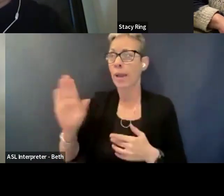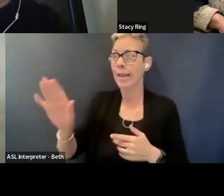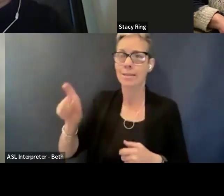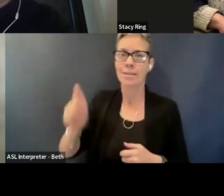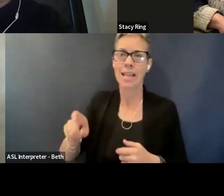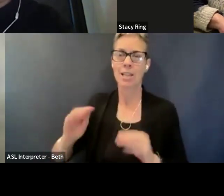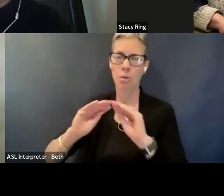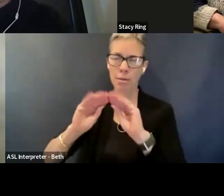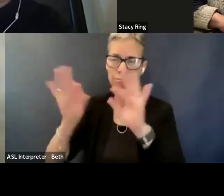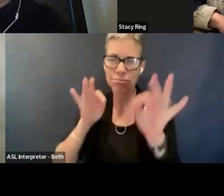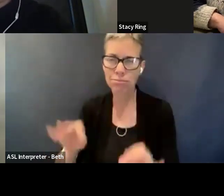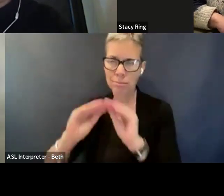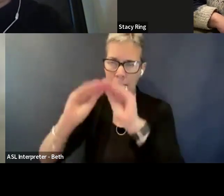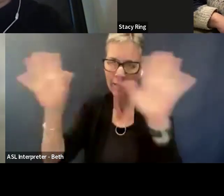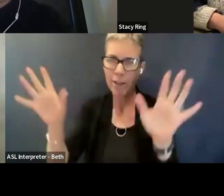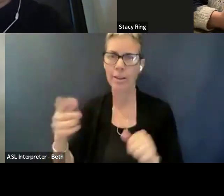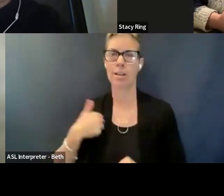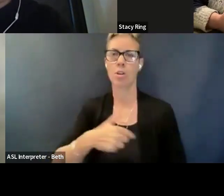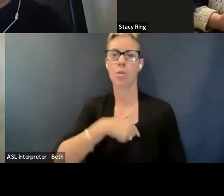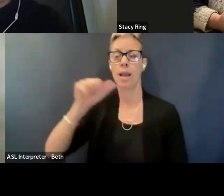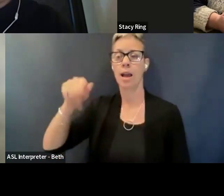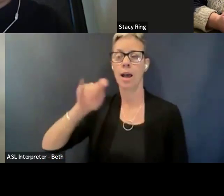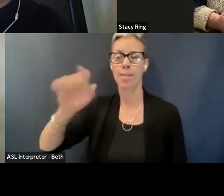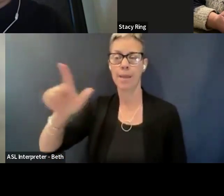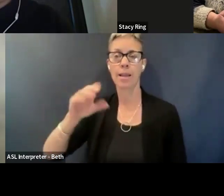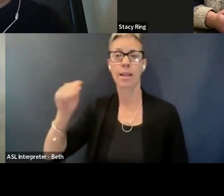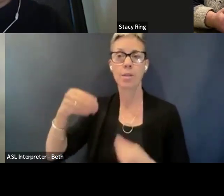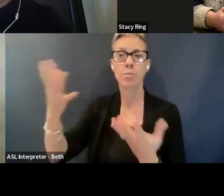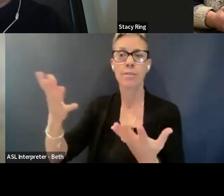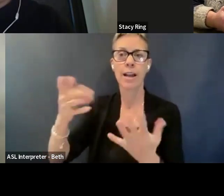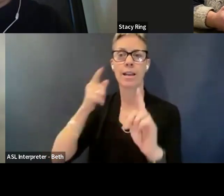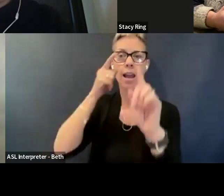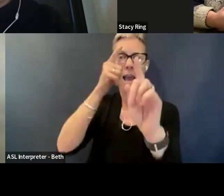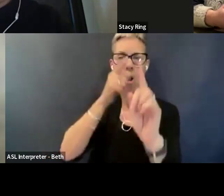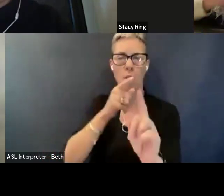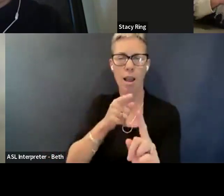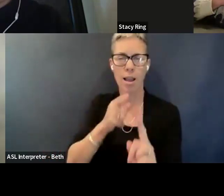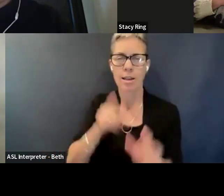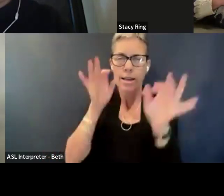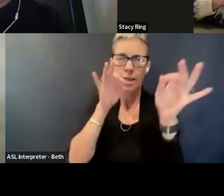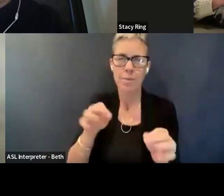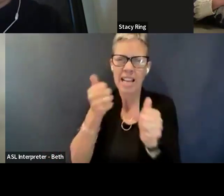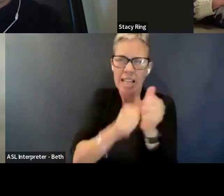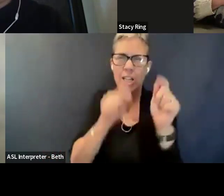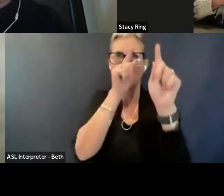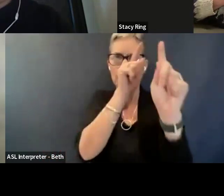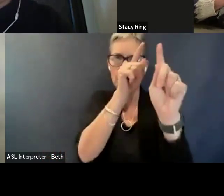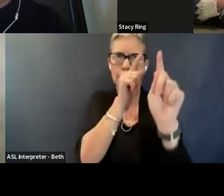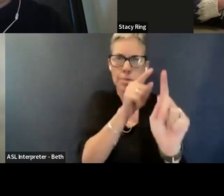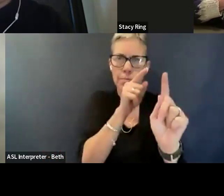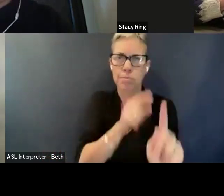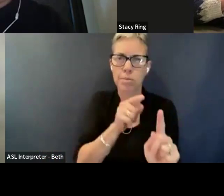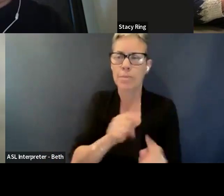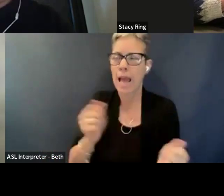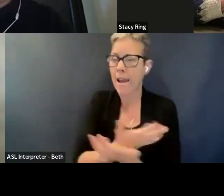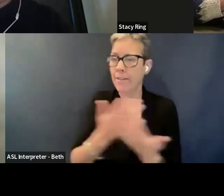very clear. We appealed and provided an outline of all of the things that I was doing to help